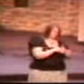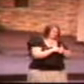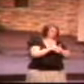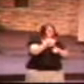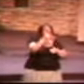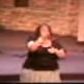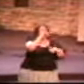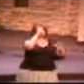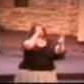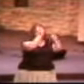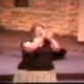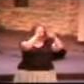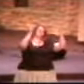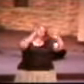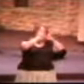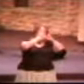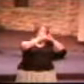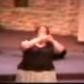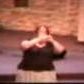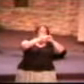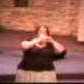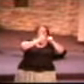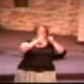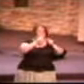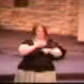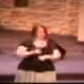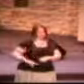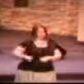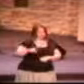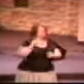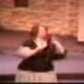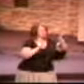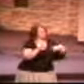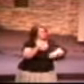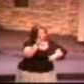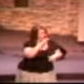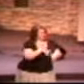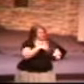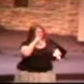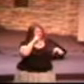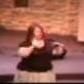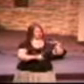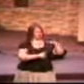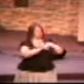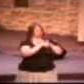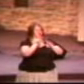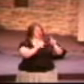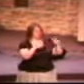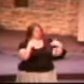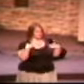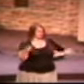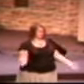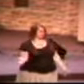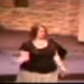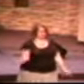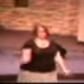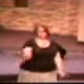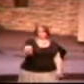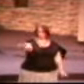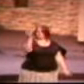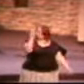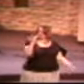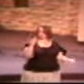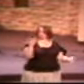God's vision of a way to be the people of God and lo and behold the people just got tired of waiting